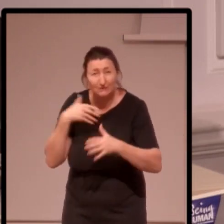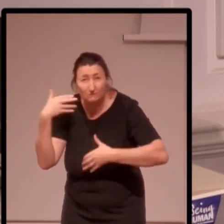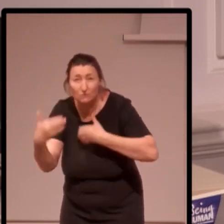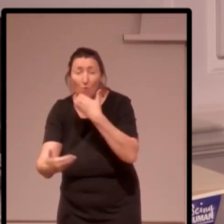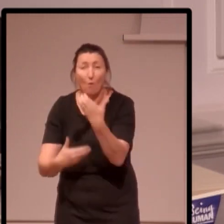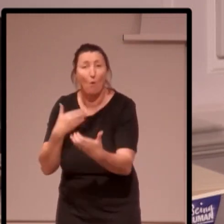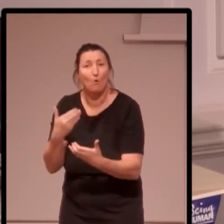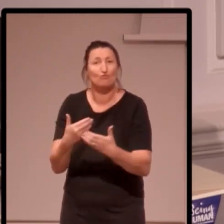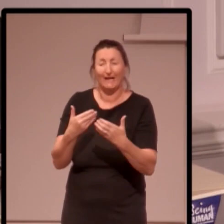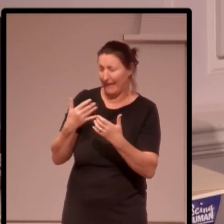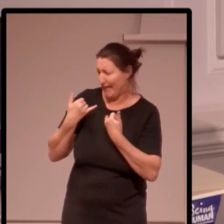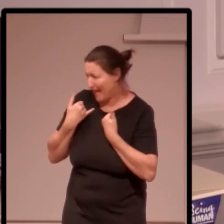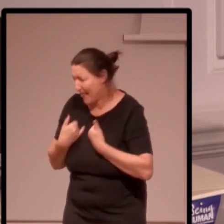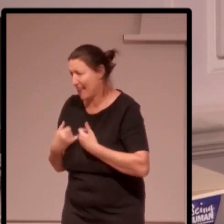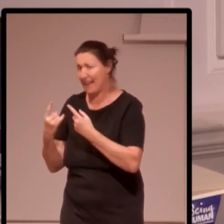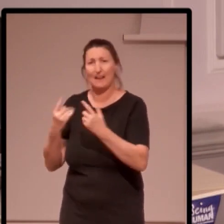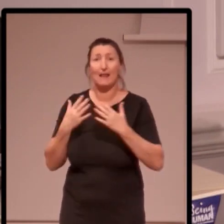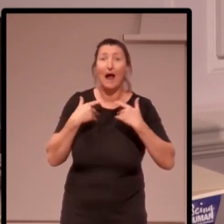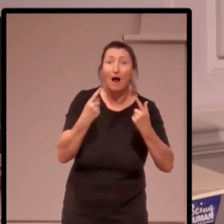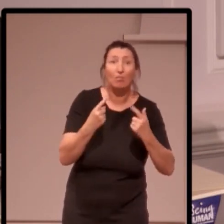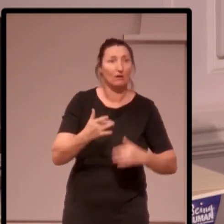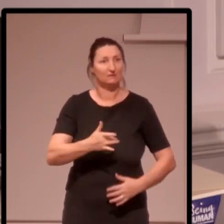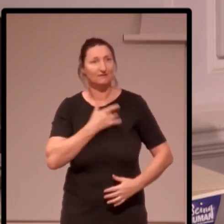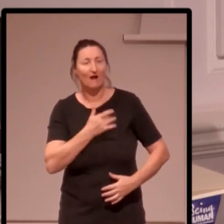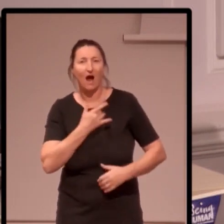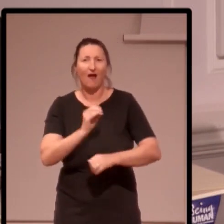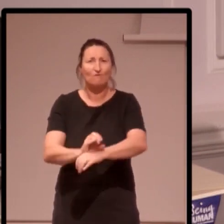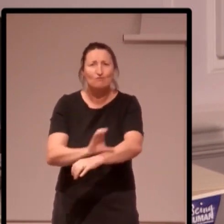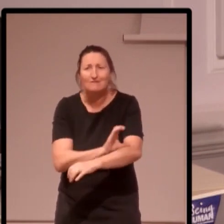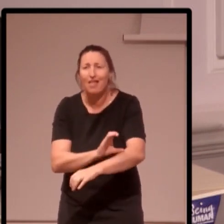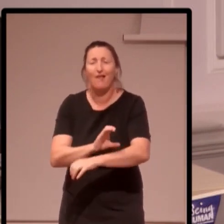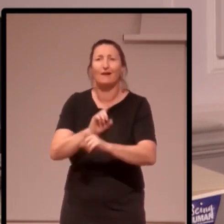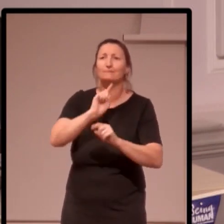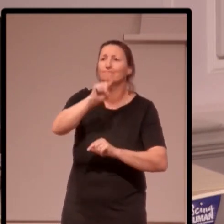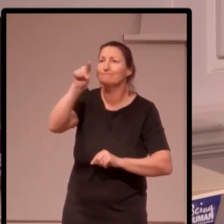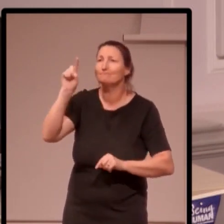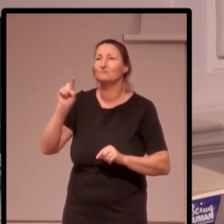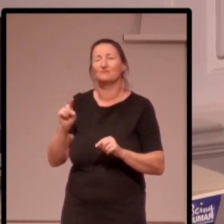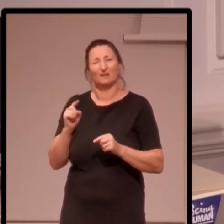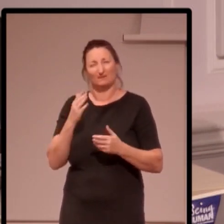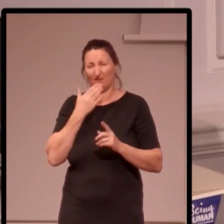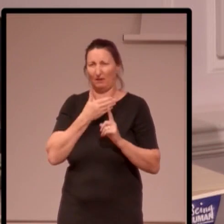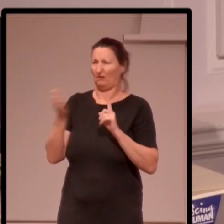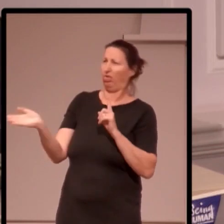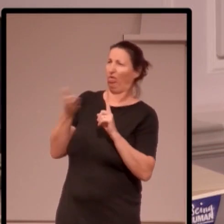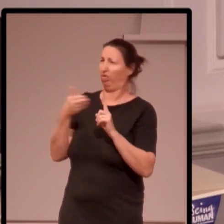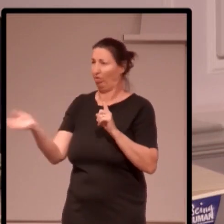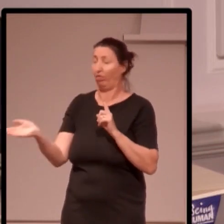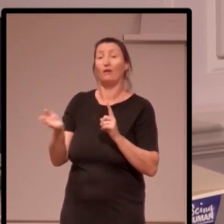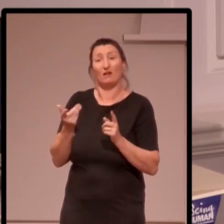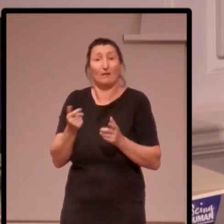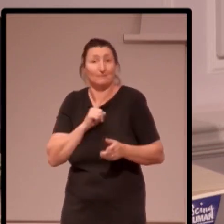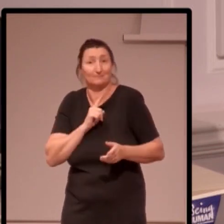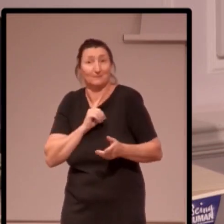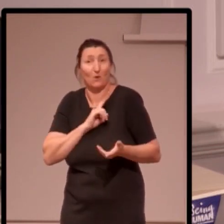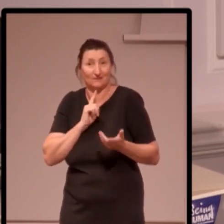different stories of illness, of health, of surviving, of resilience. So if it sounds a bit messy, it's kind of meant to. And